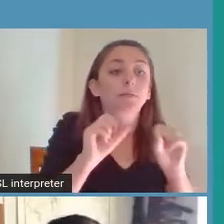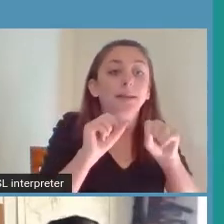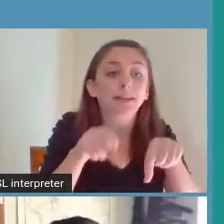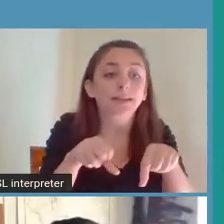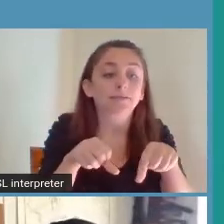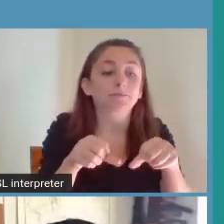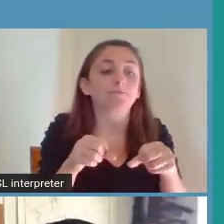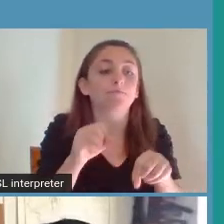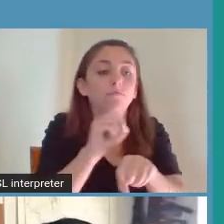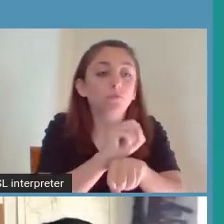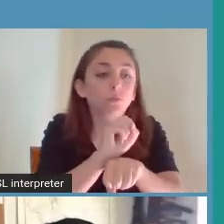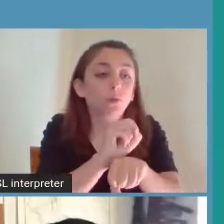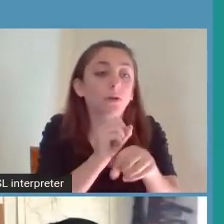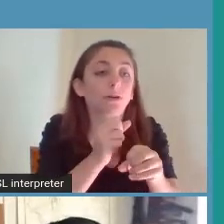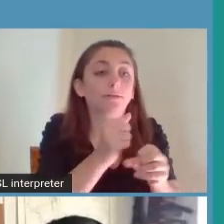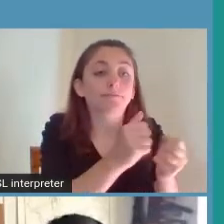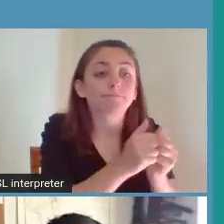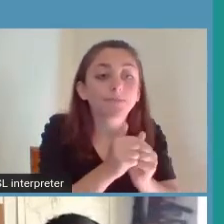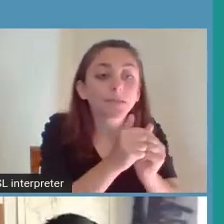artwork inspired by the exhibition.